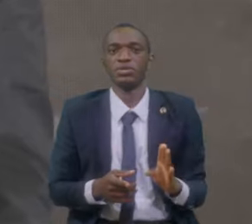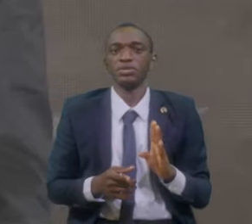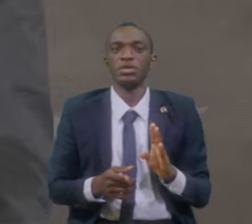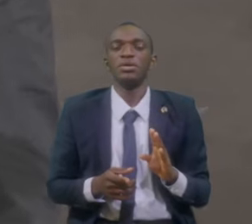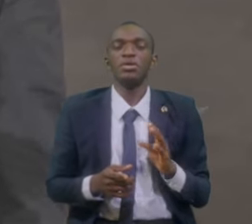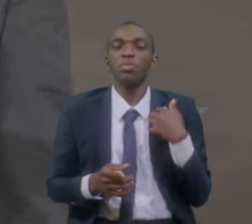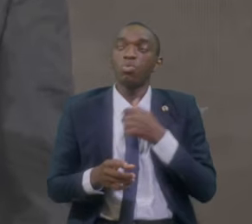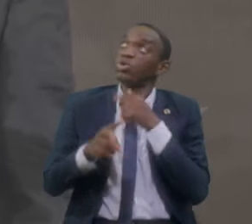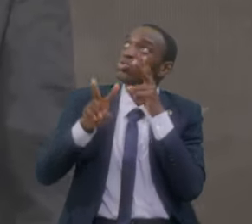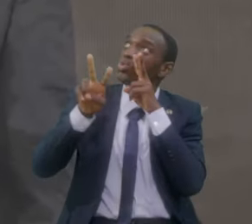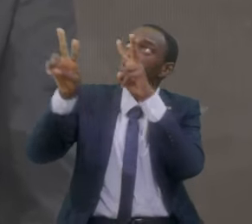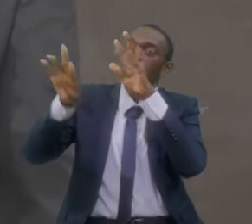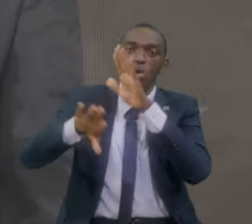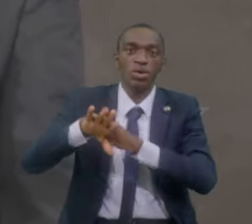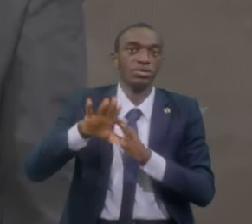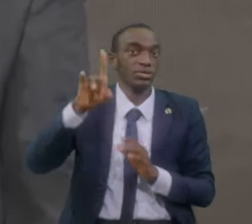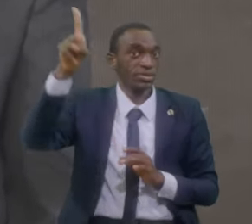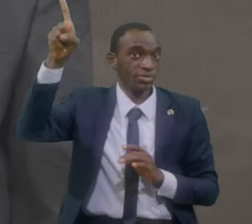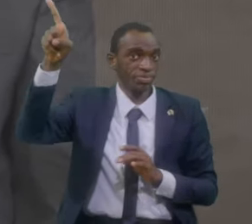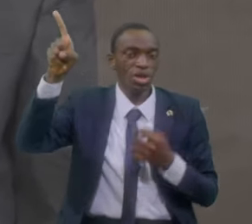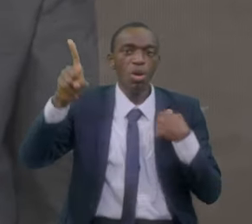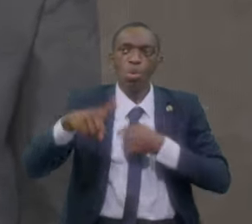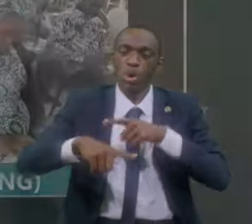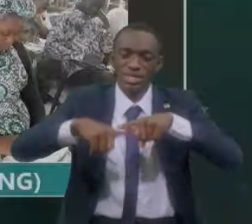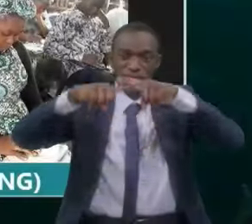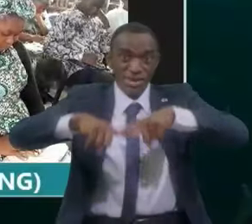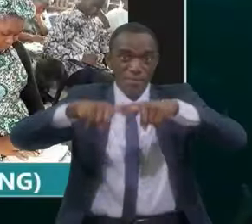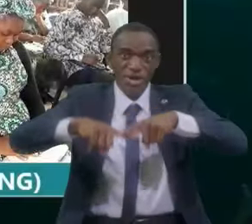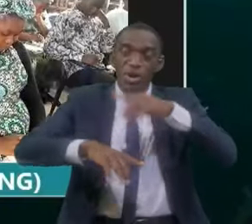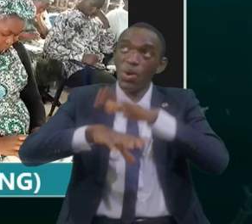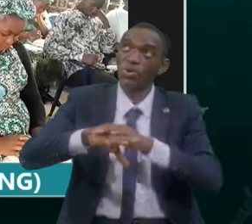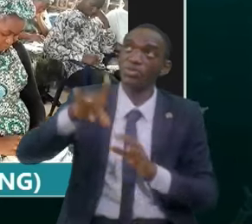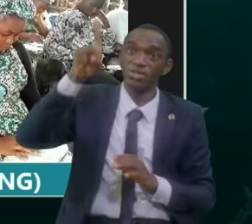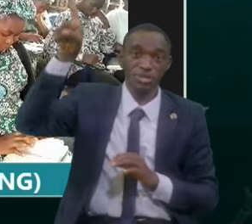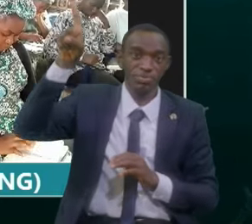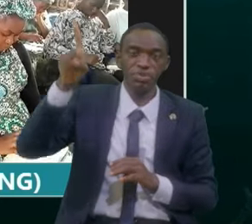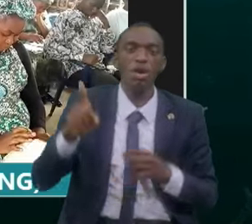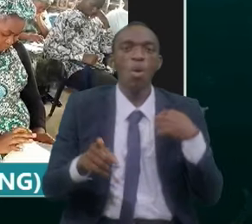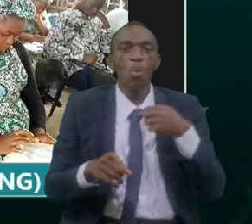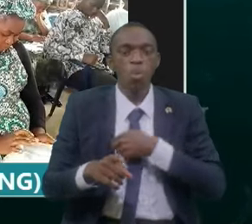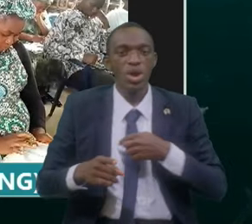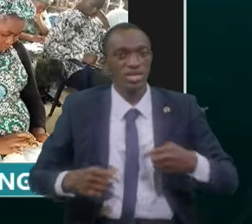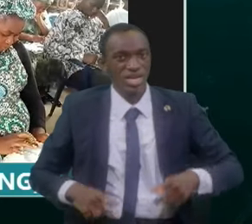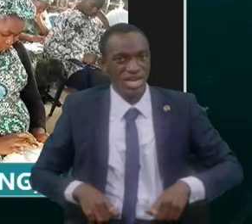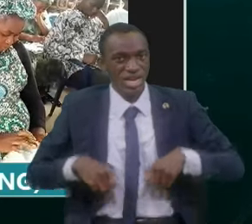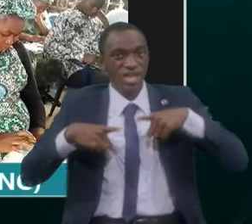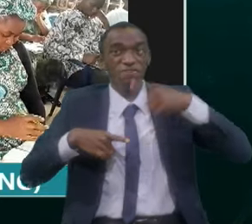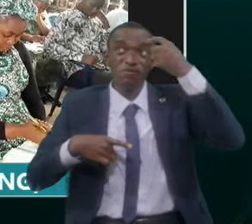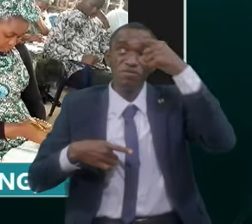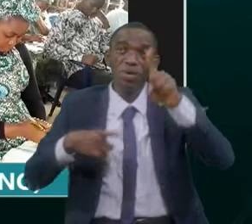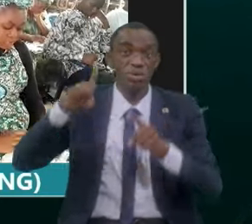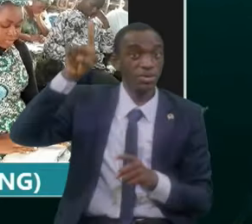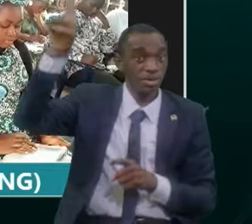him. We lean on him. We live for him.